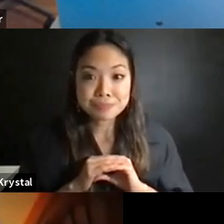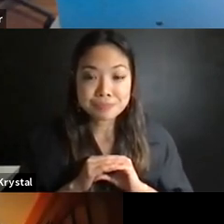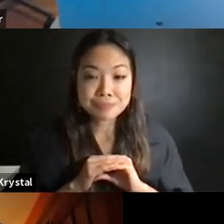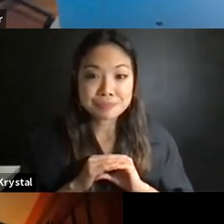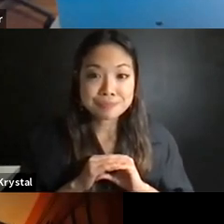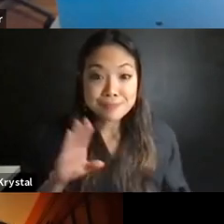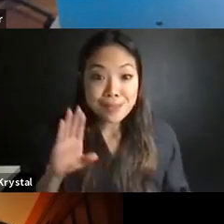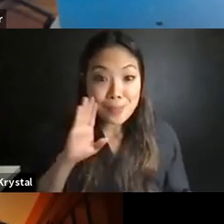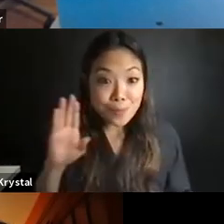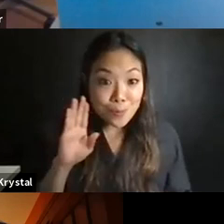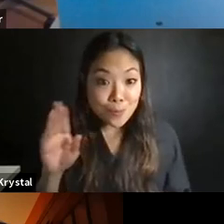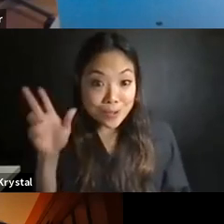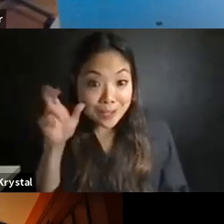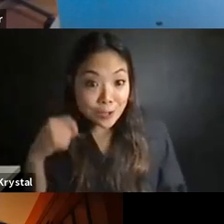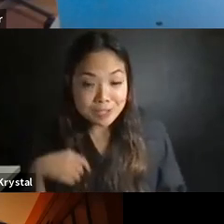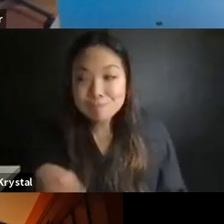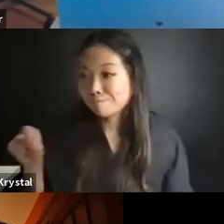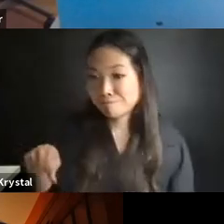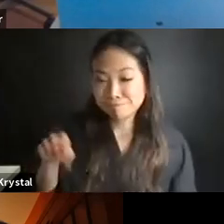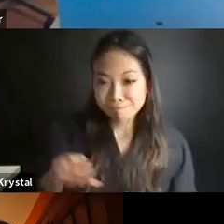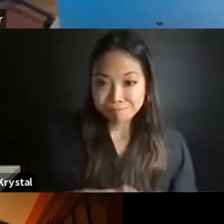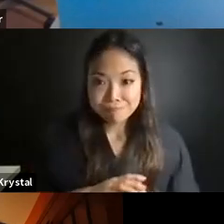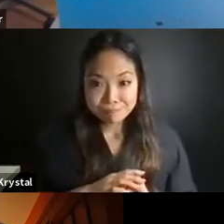hello can you hear me yes we can